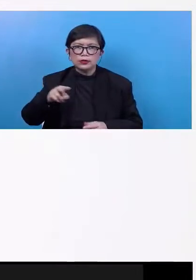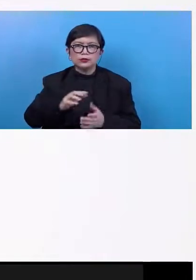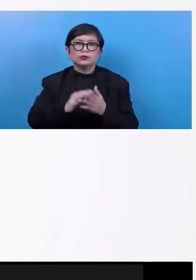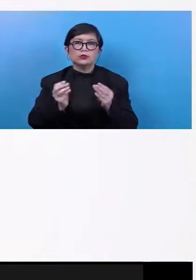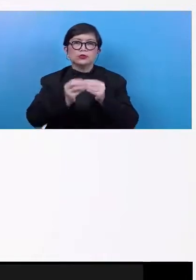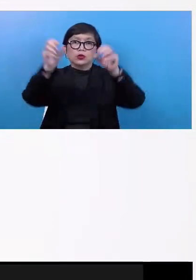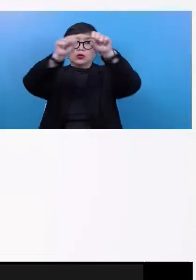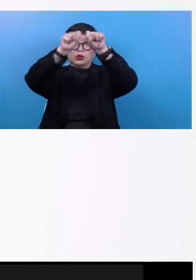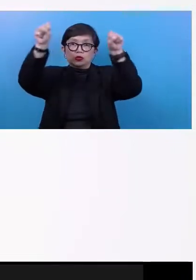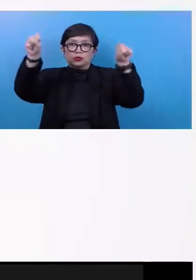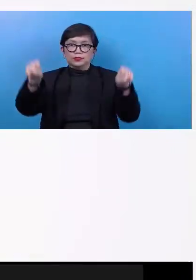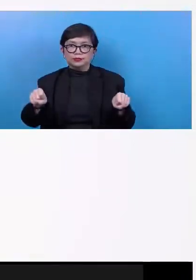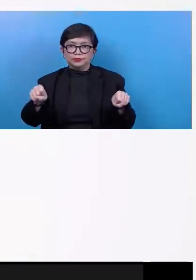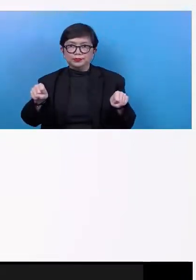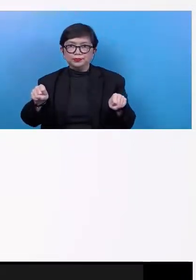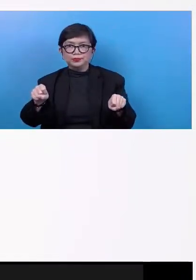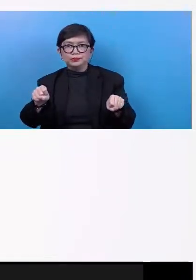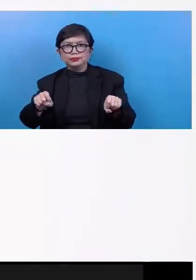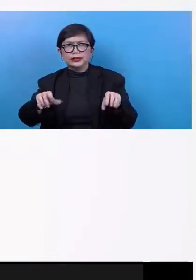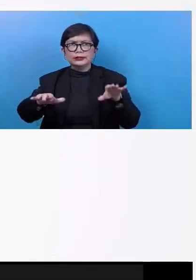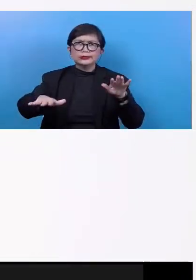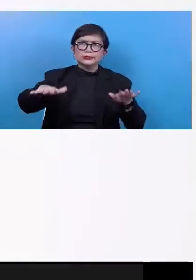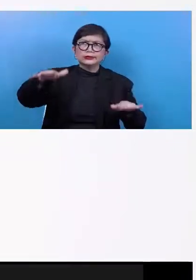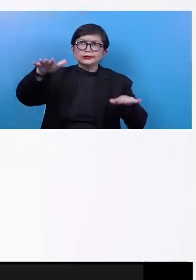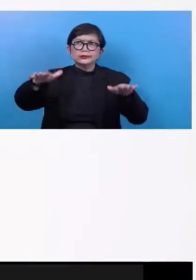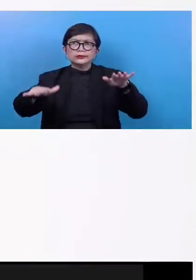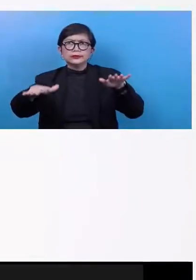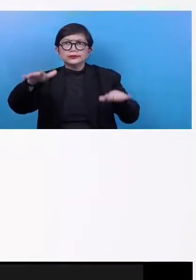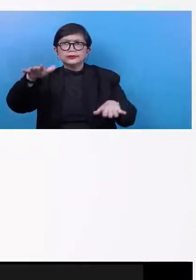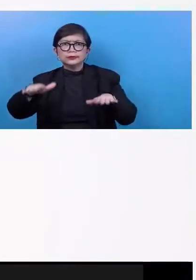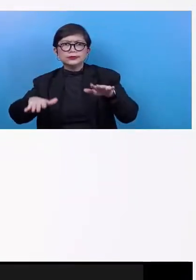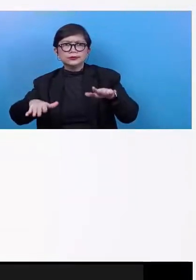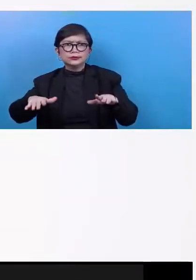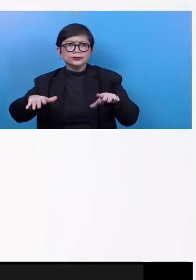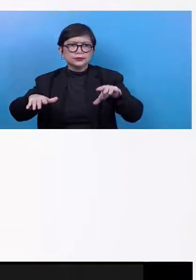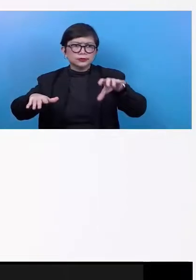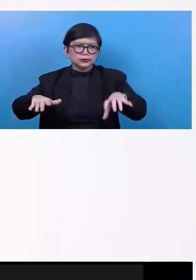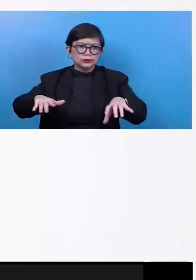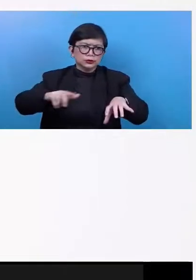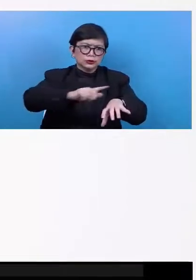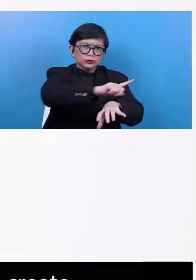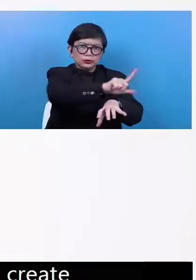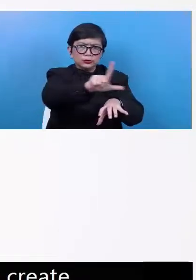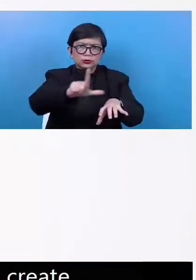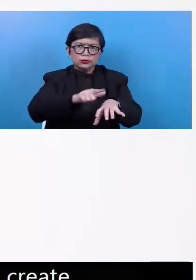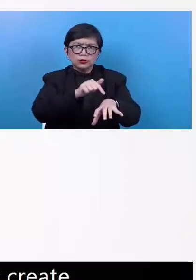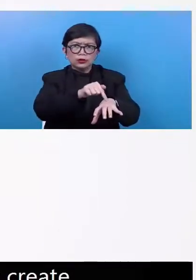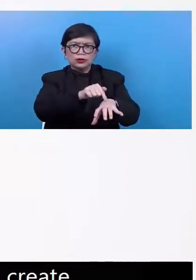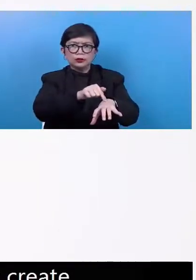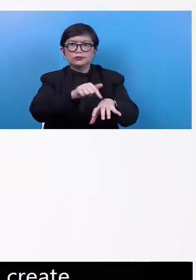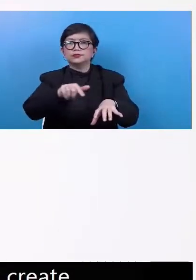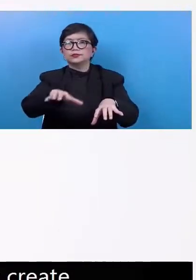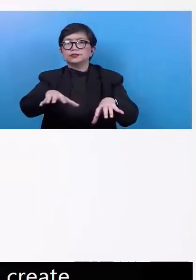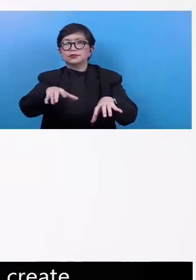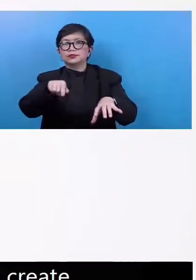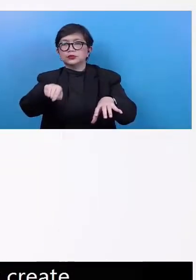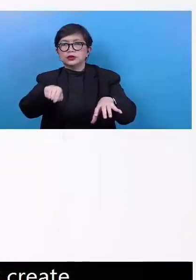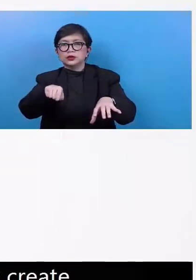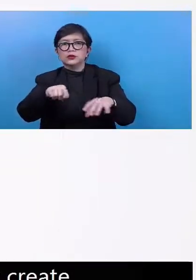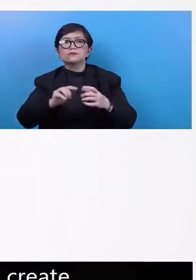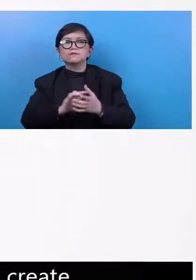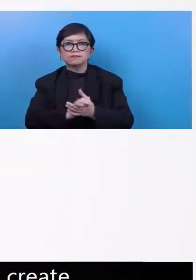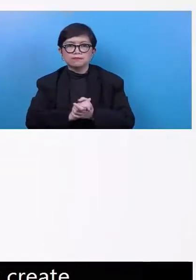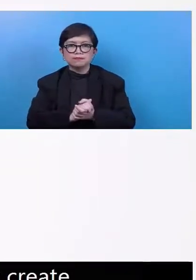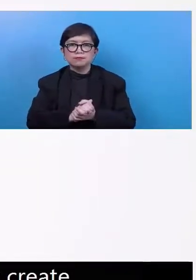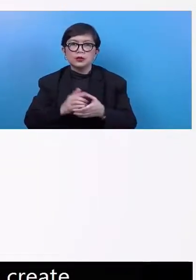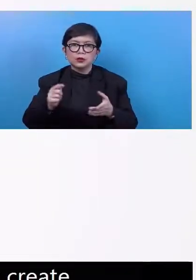a local perspectives. If it is a river basin you are talking of, it might be a multinational or go beyond the